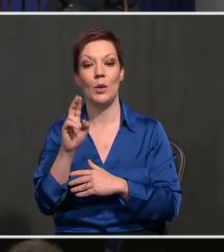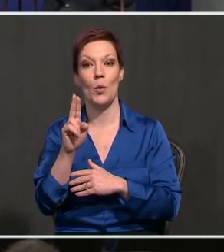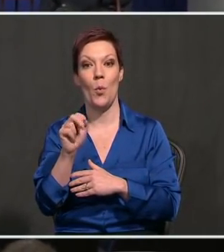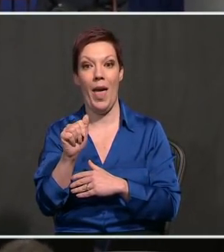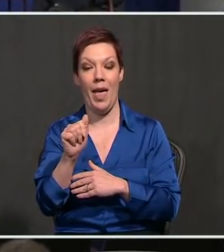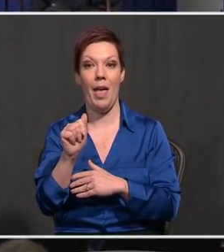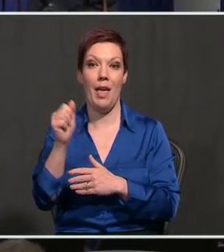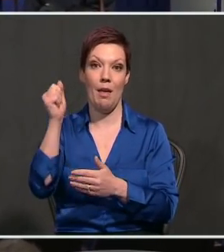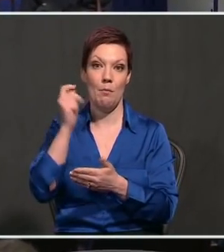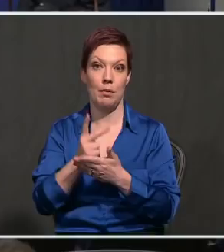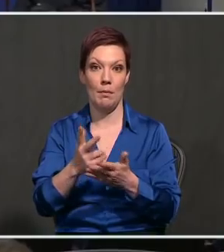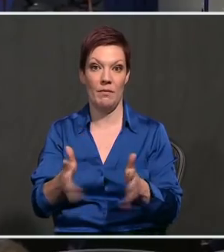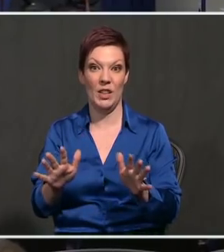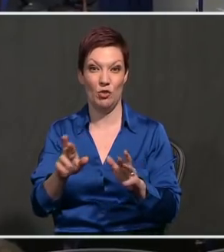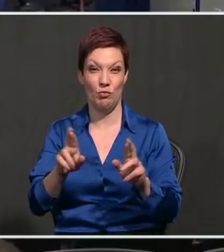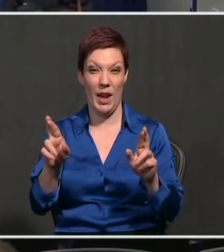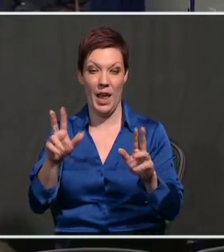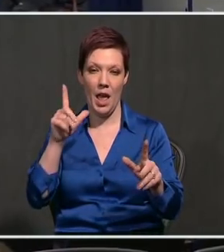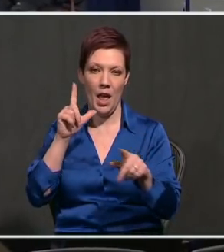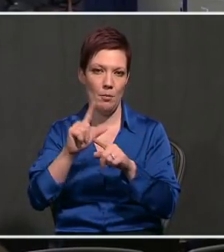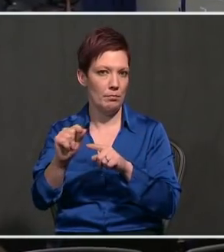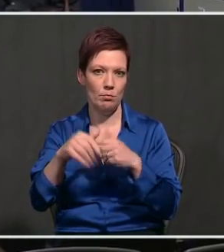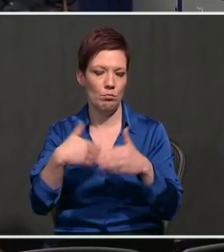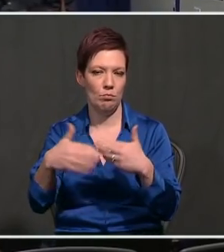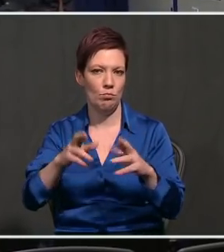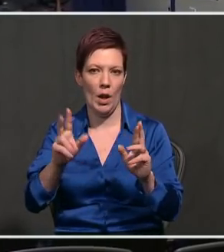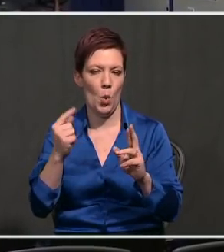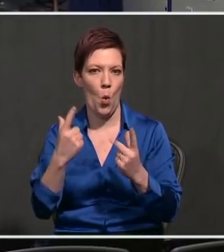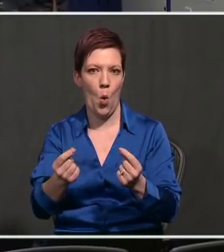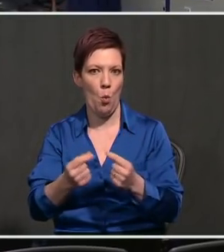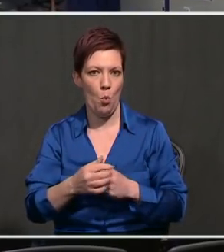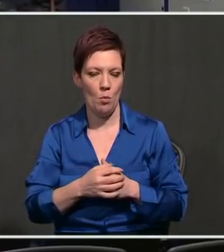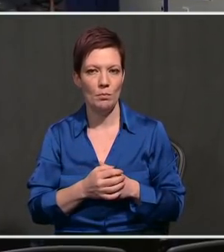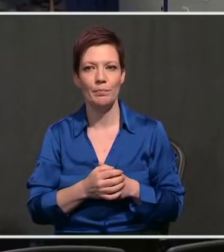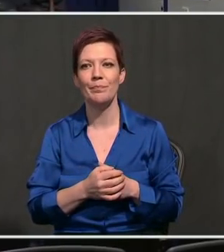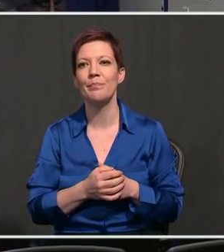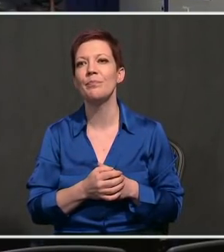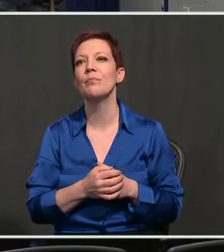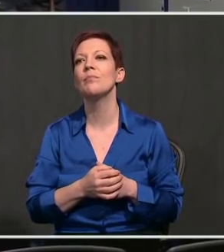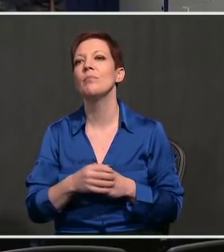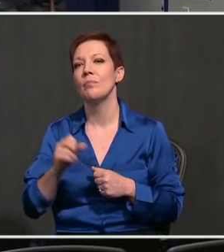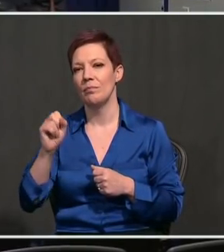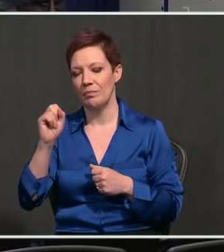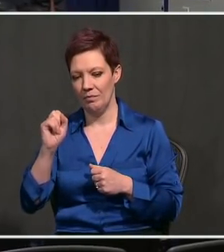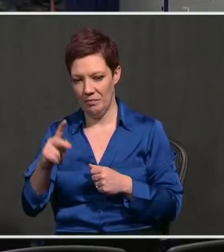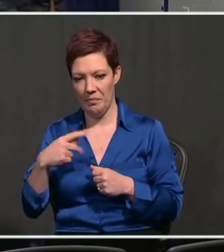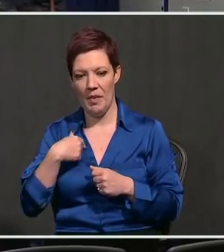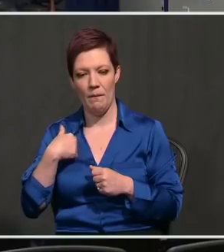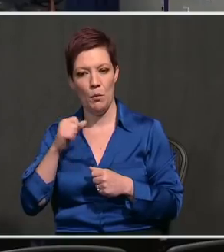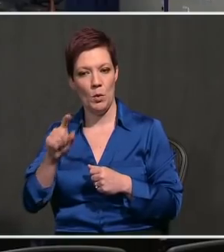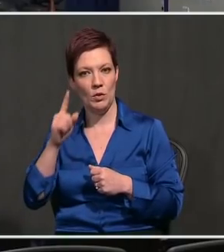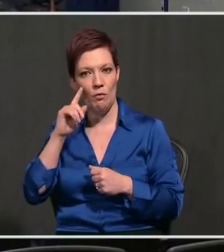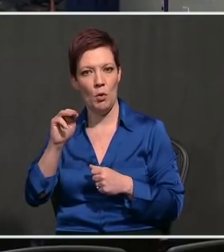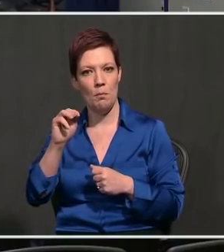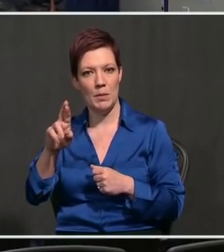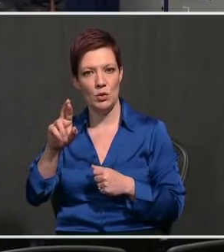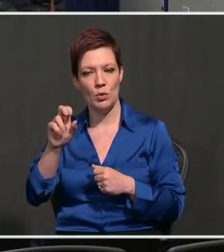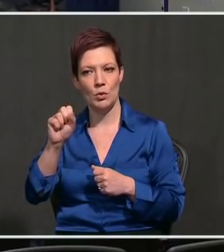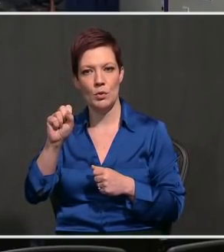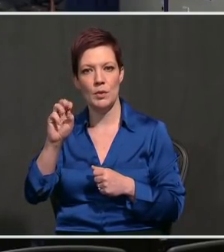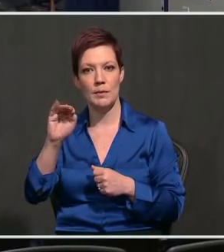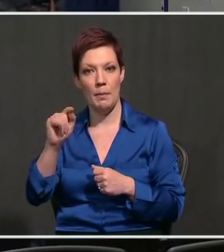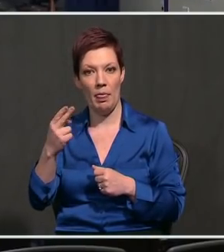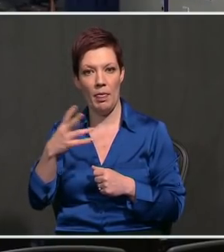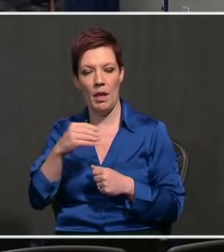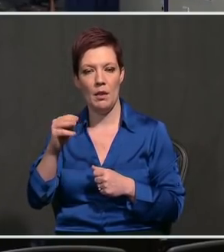next question to Mr. Smith as well as Mr. Wheeler, FedEx